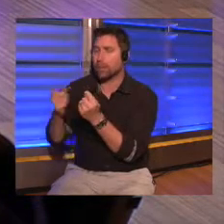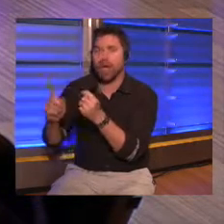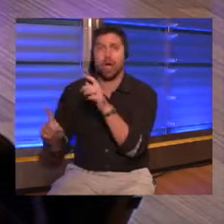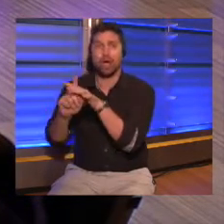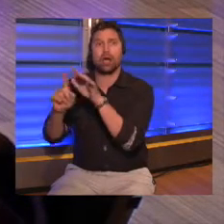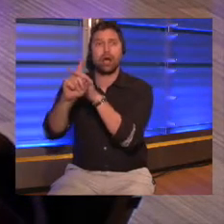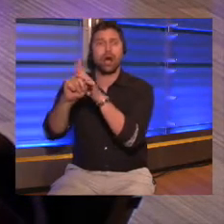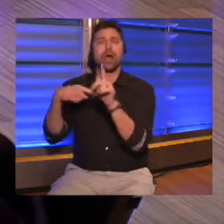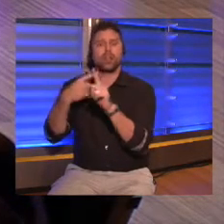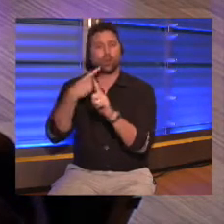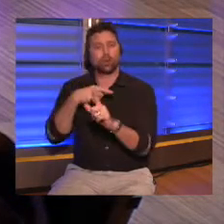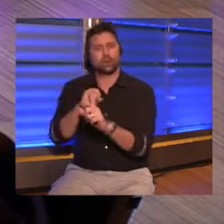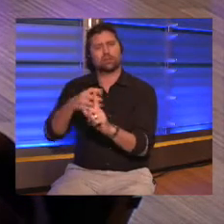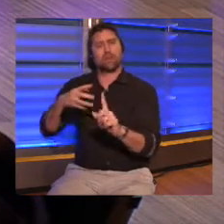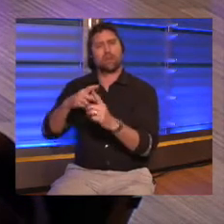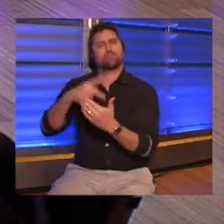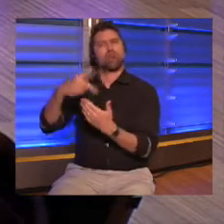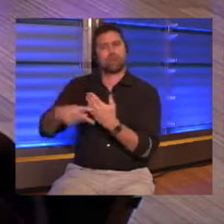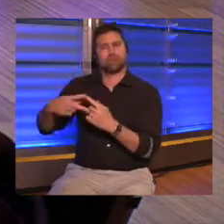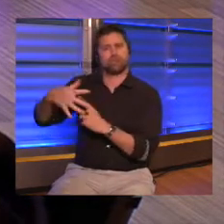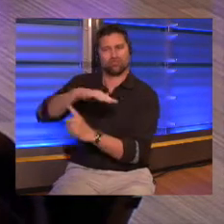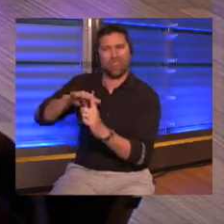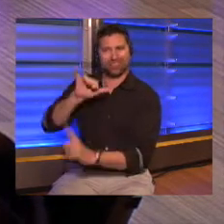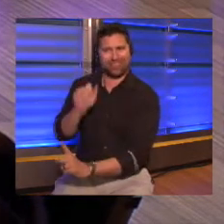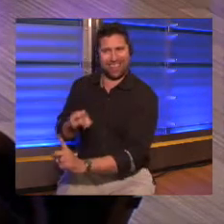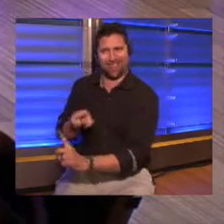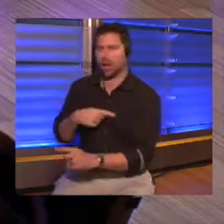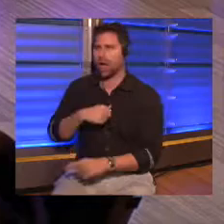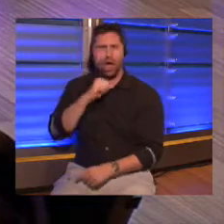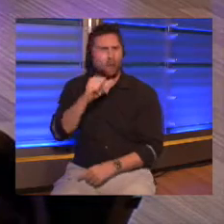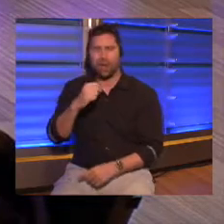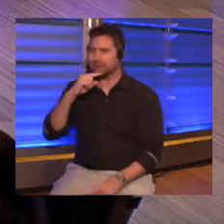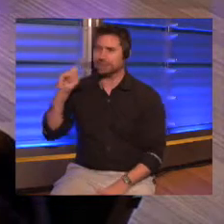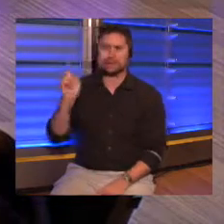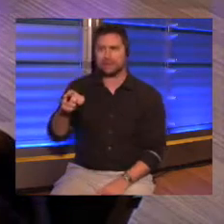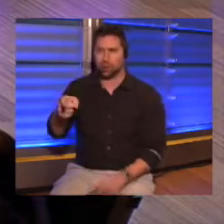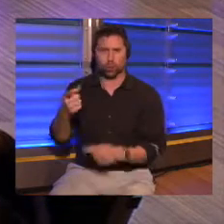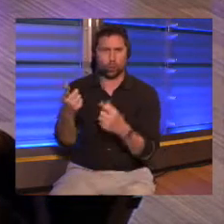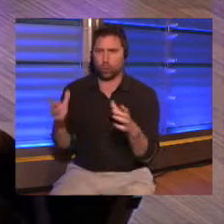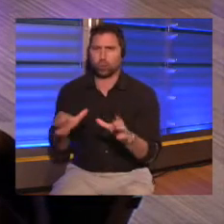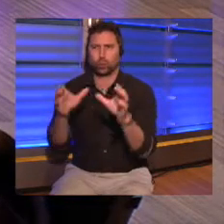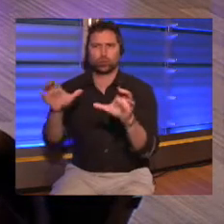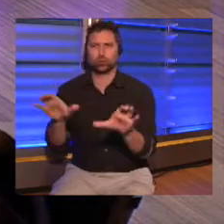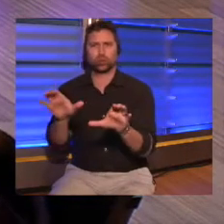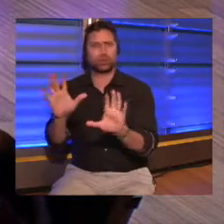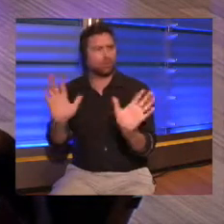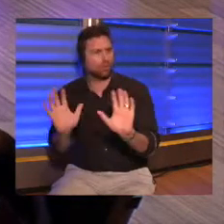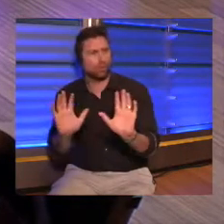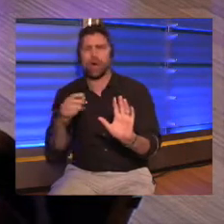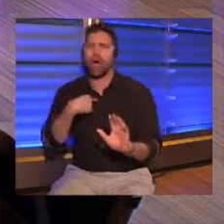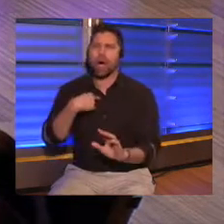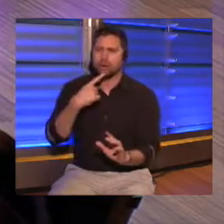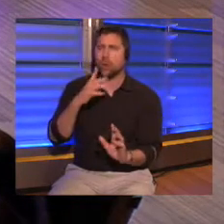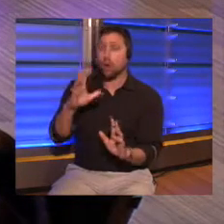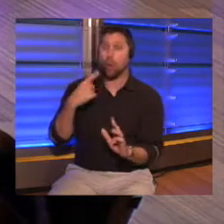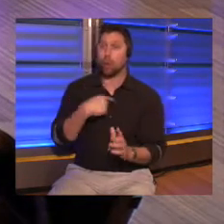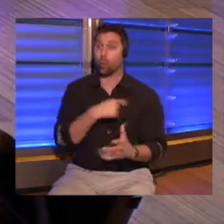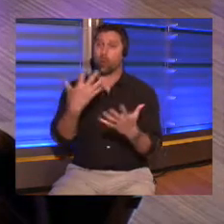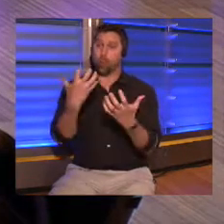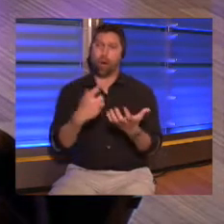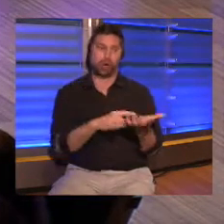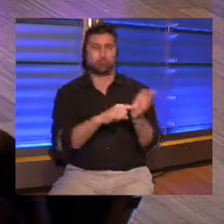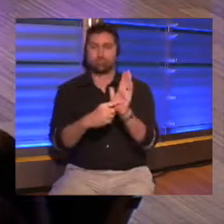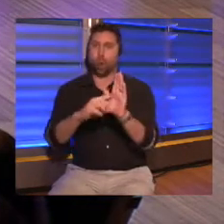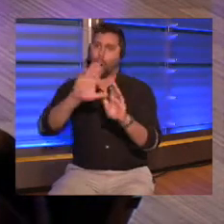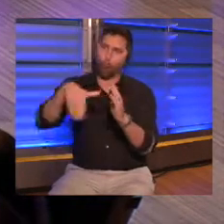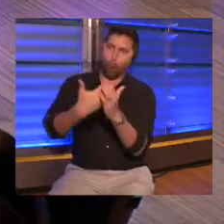build programs around it. Because I'm not about trying to tell people what they need to be doing. I'm all about just saying, hey, here's what we want to do. We want whole